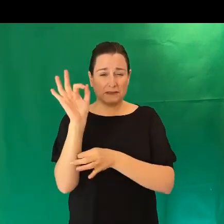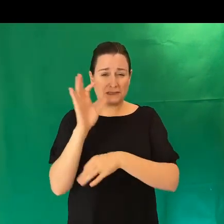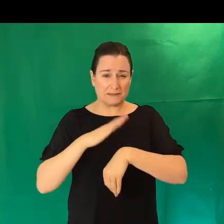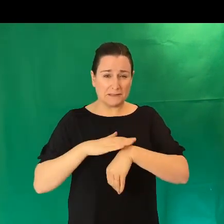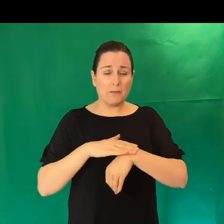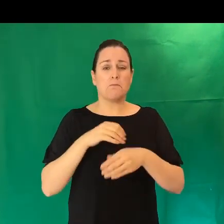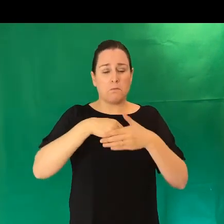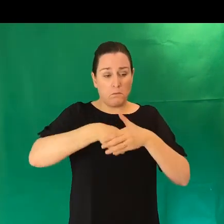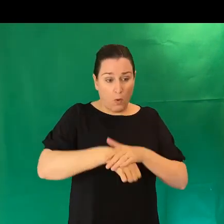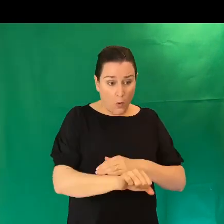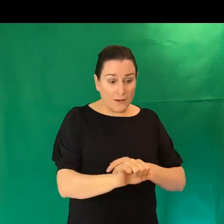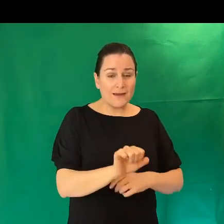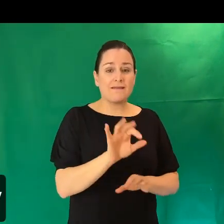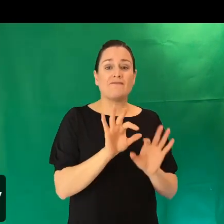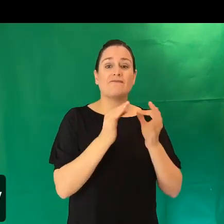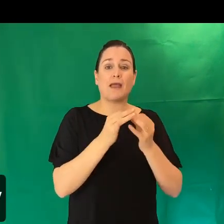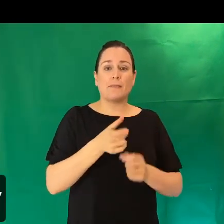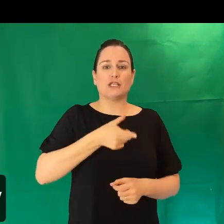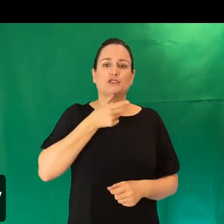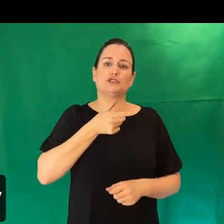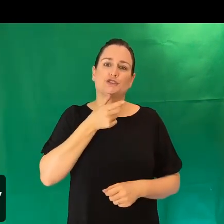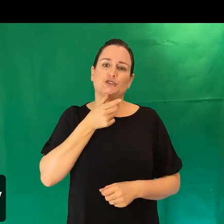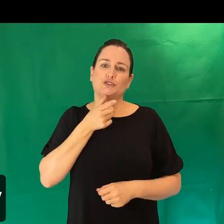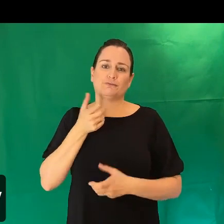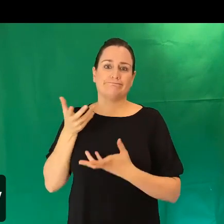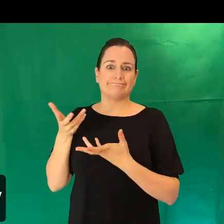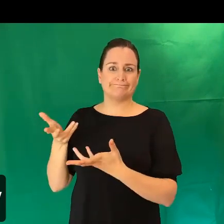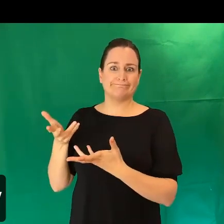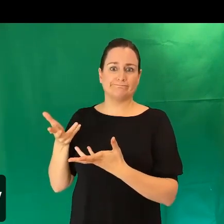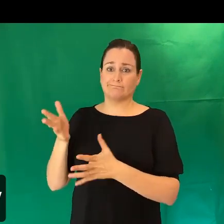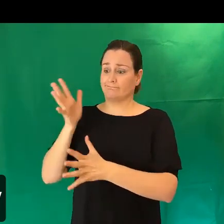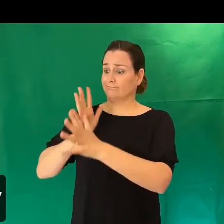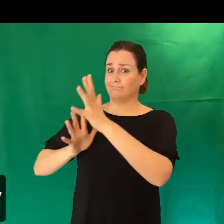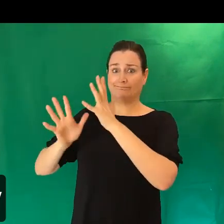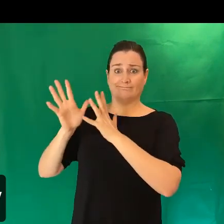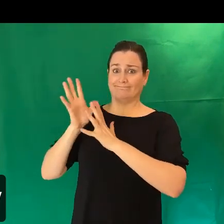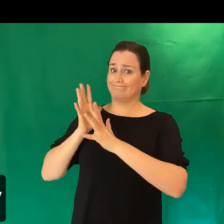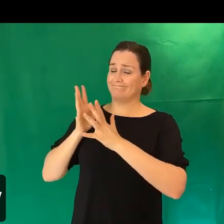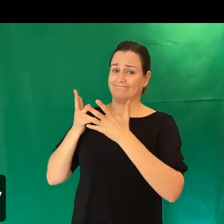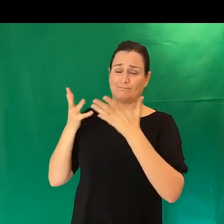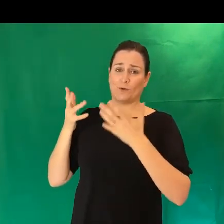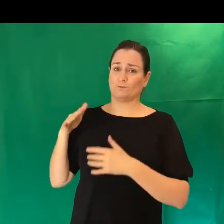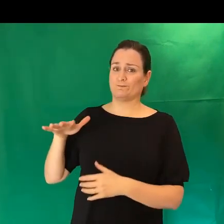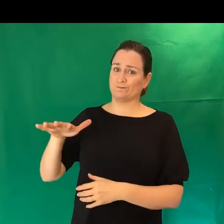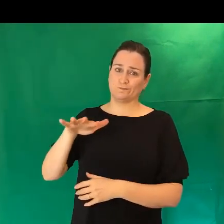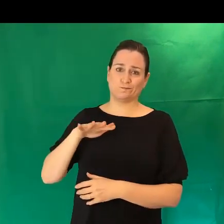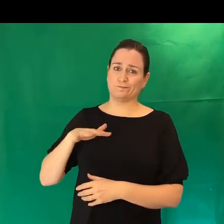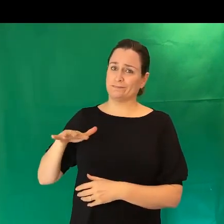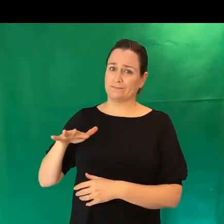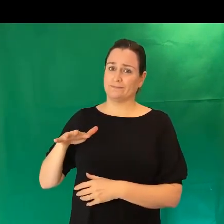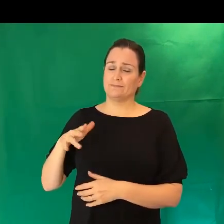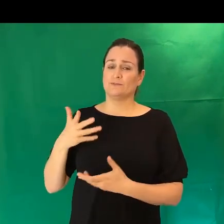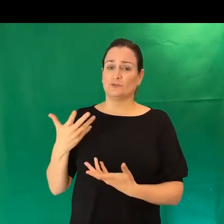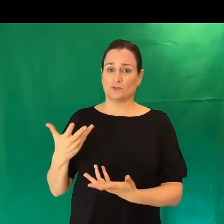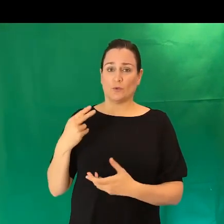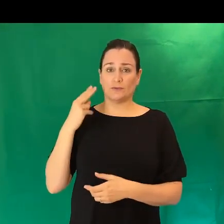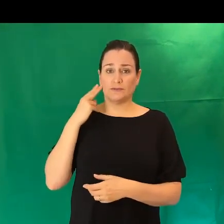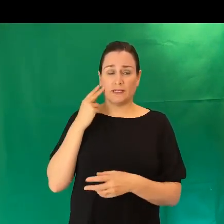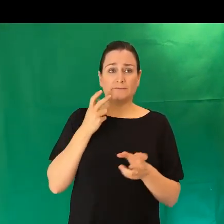hearing families. And those hearing families do not usually have a sign